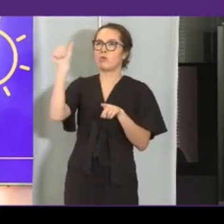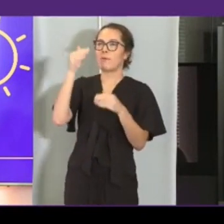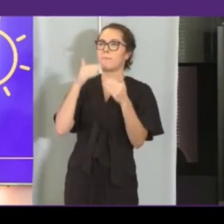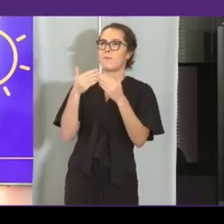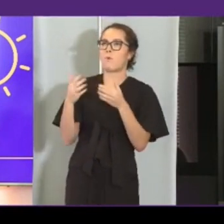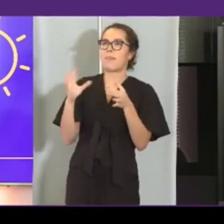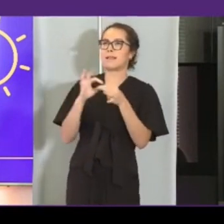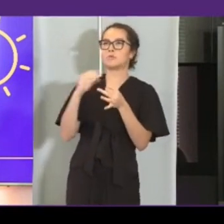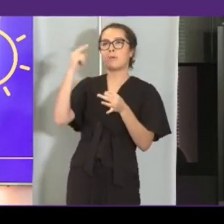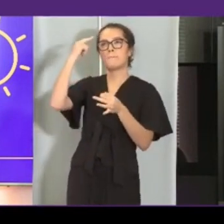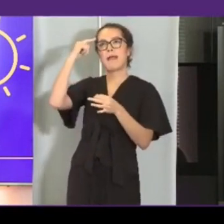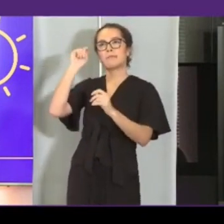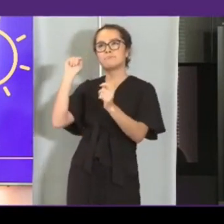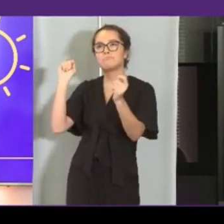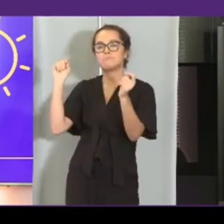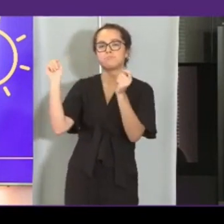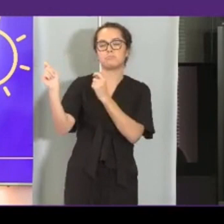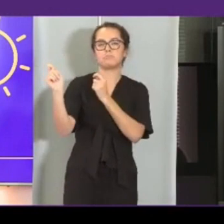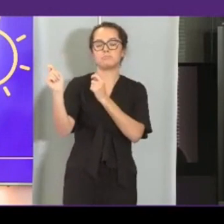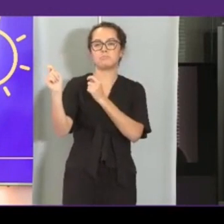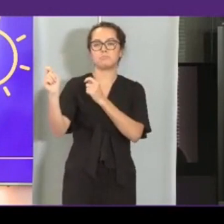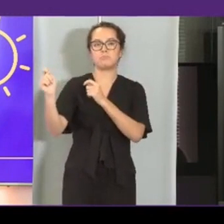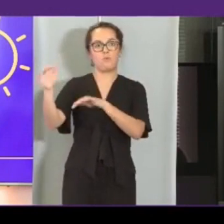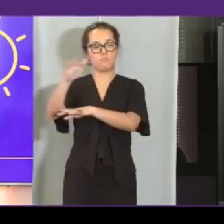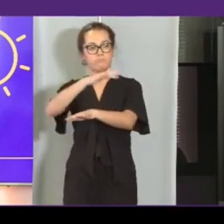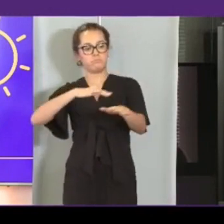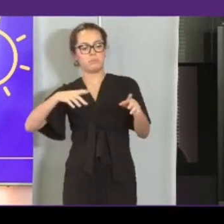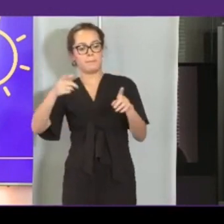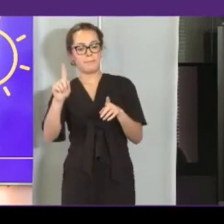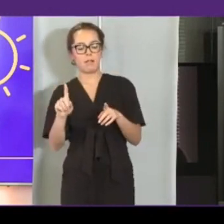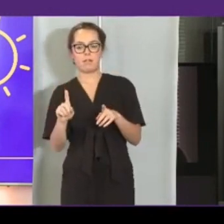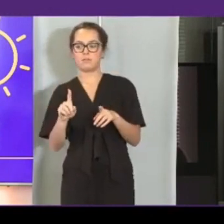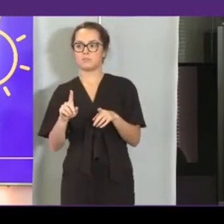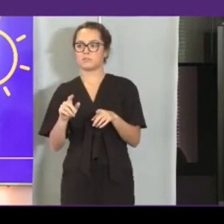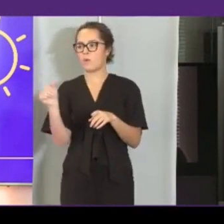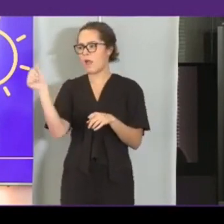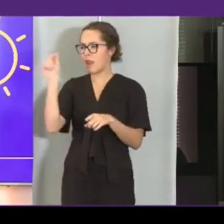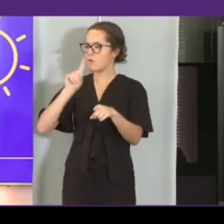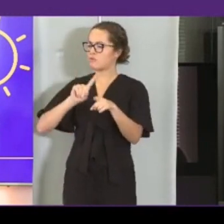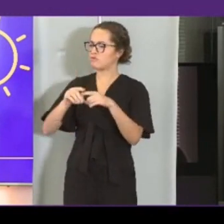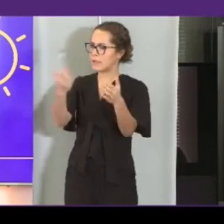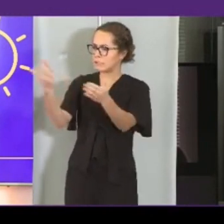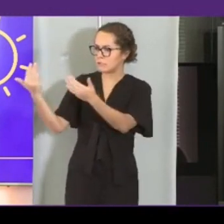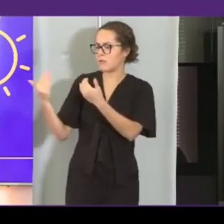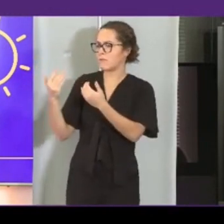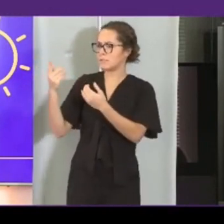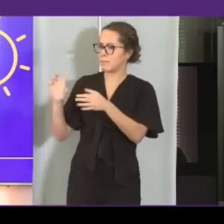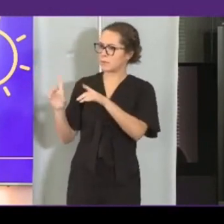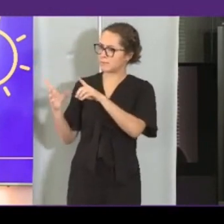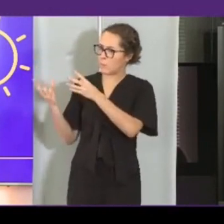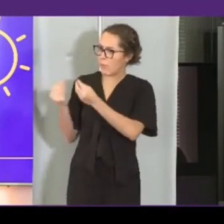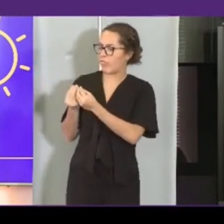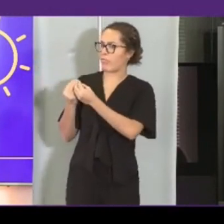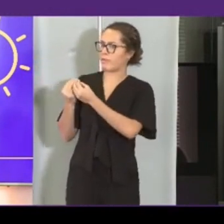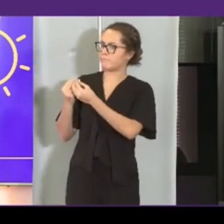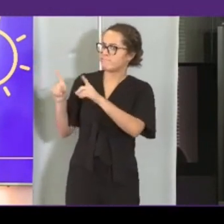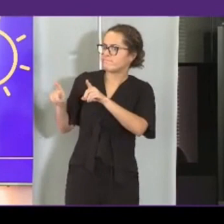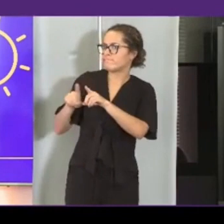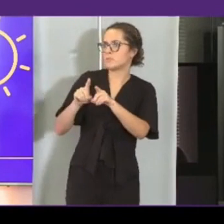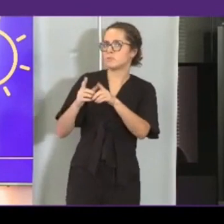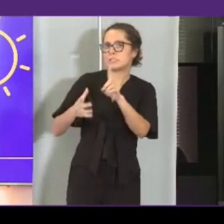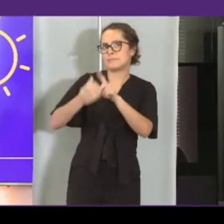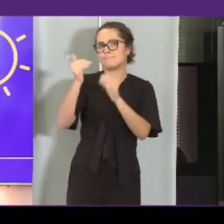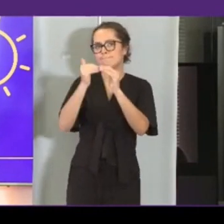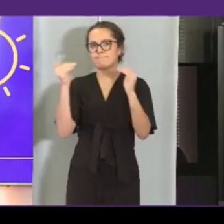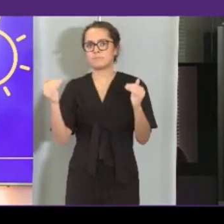mindset of the people around you. So what you're trying to do here is take people along on this journey. So there will be time for some questions within this